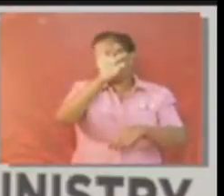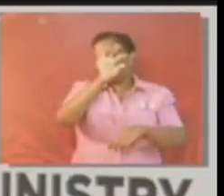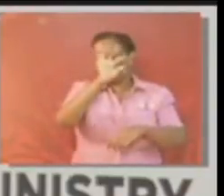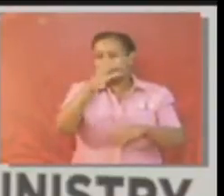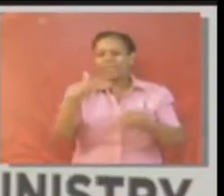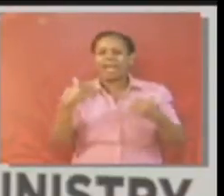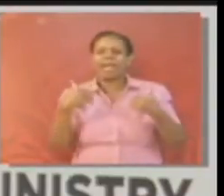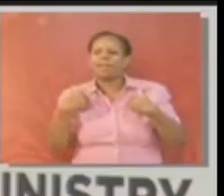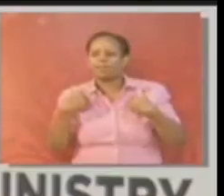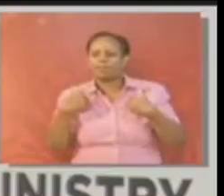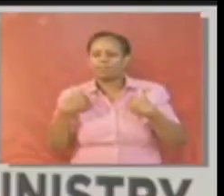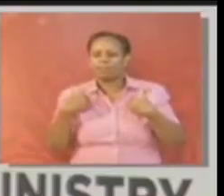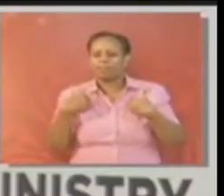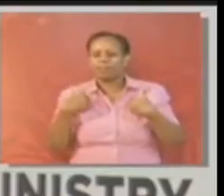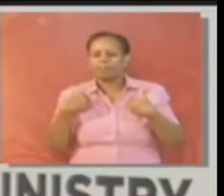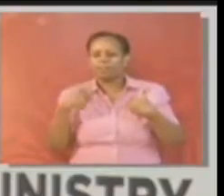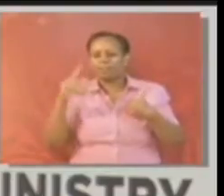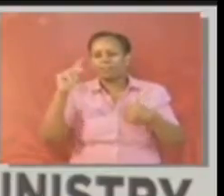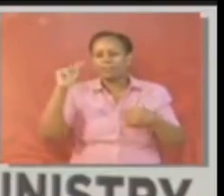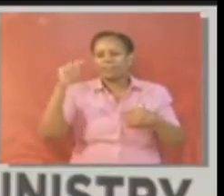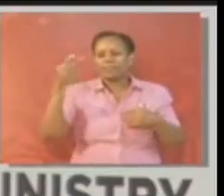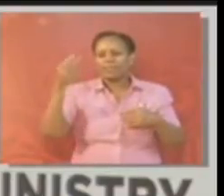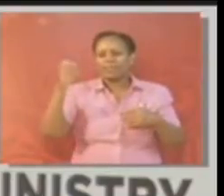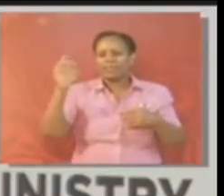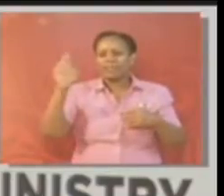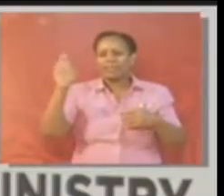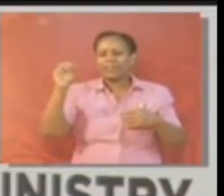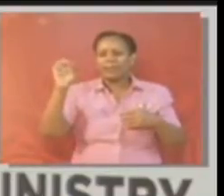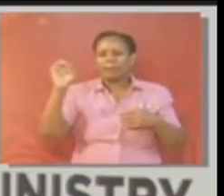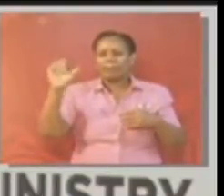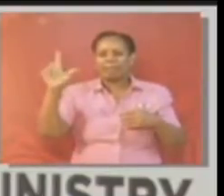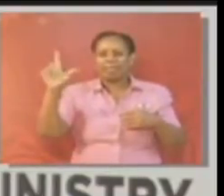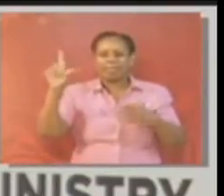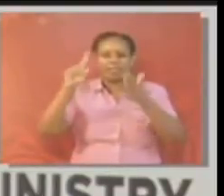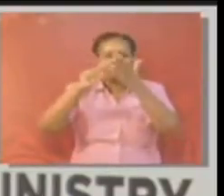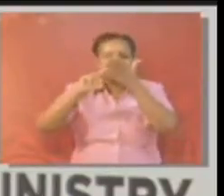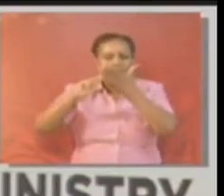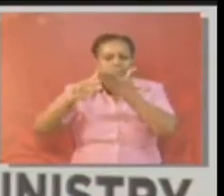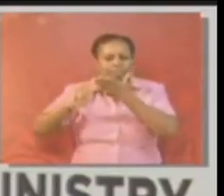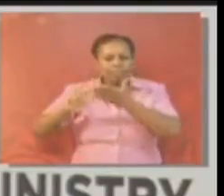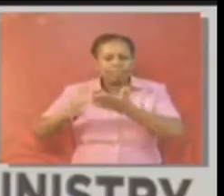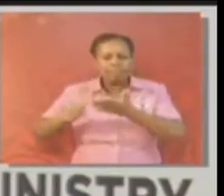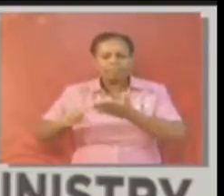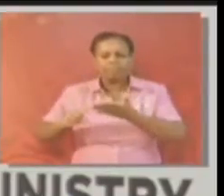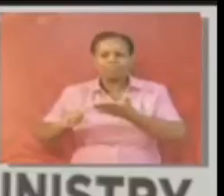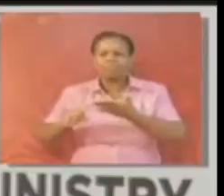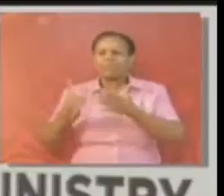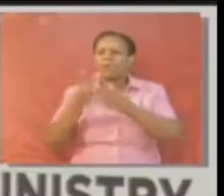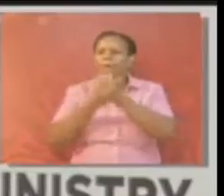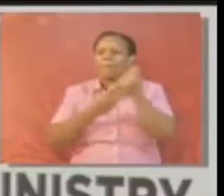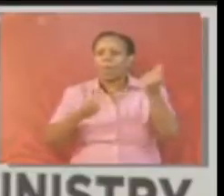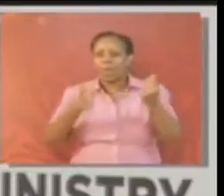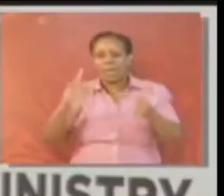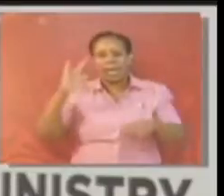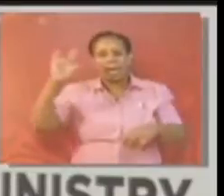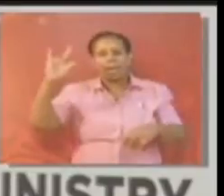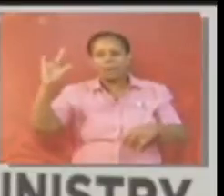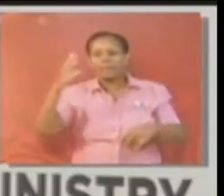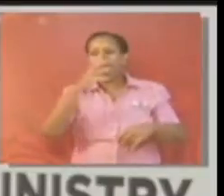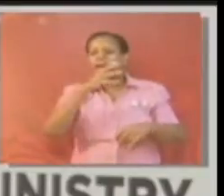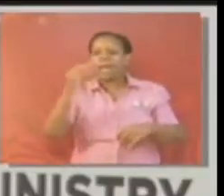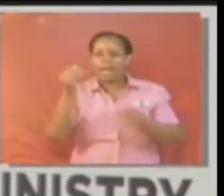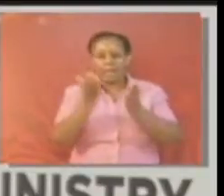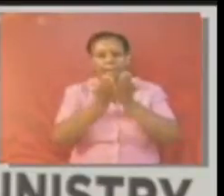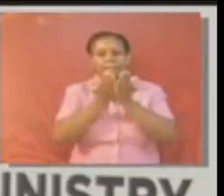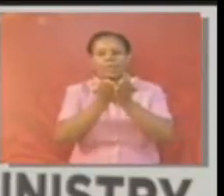increased vigilance by way of questionnaires, both on the air bridge and the sea bridge, to ensure that persons know the signs and symptoms when they